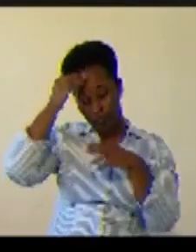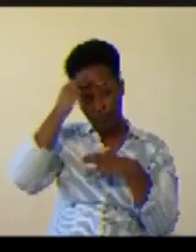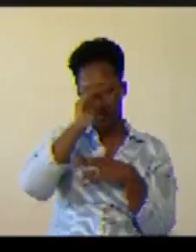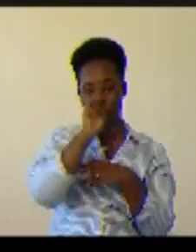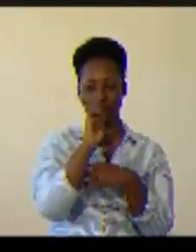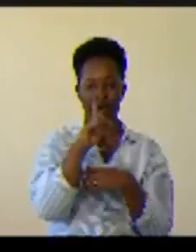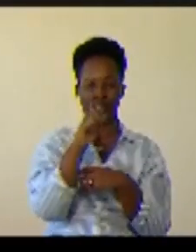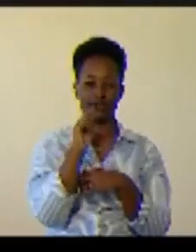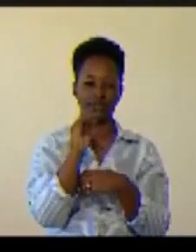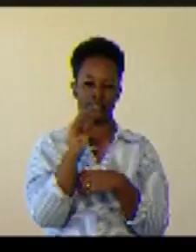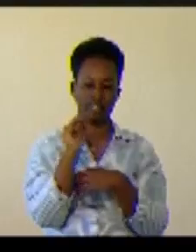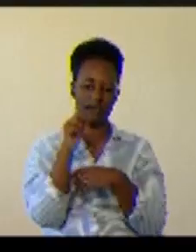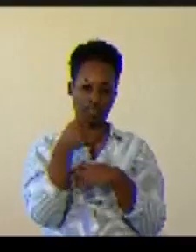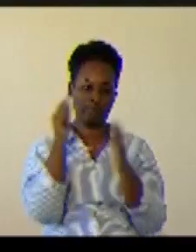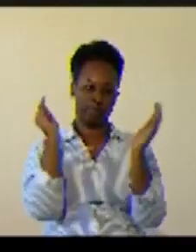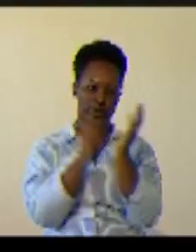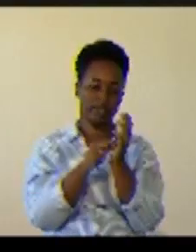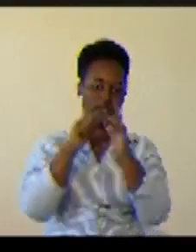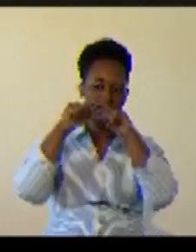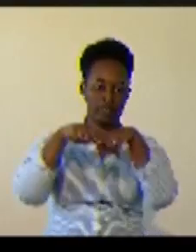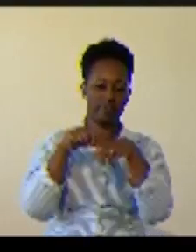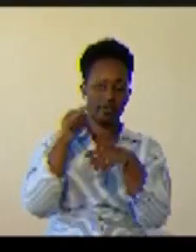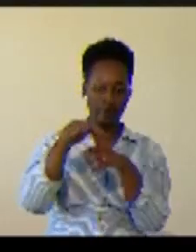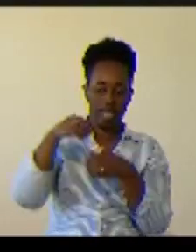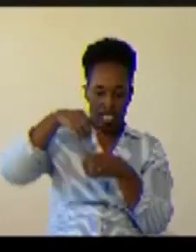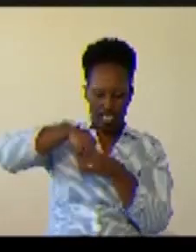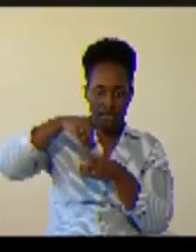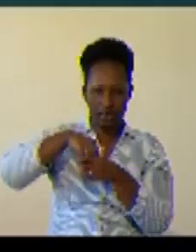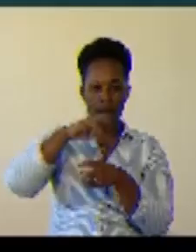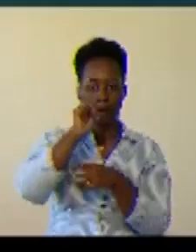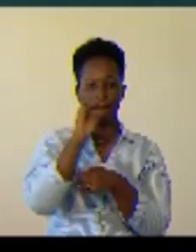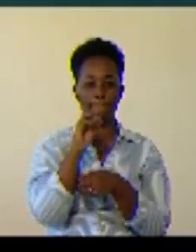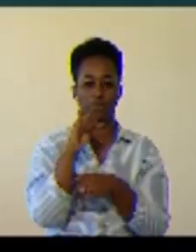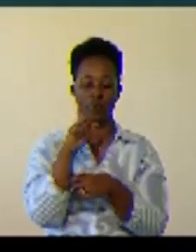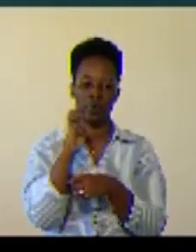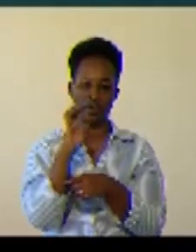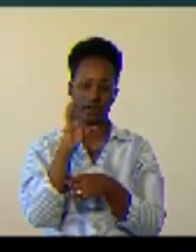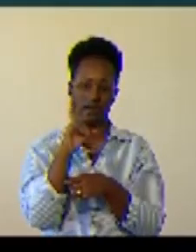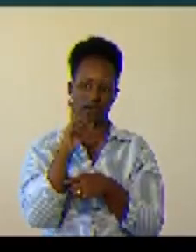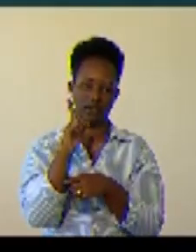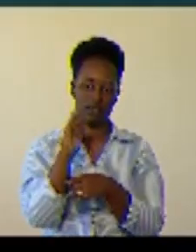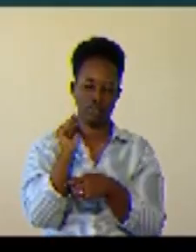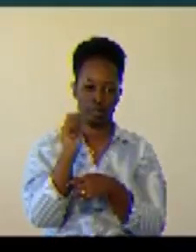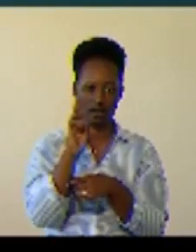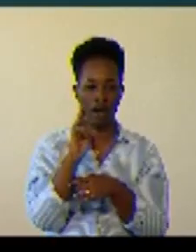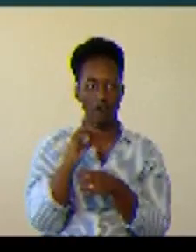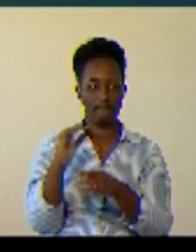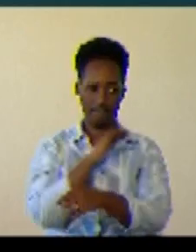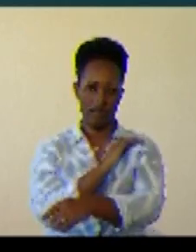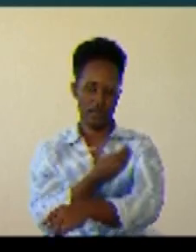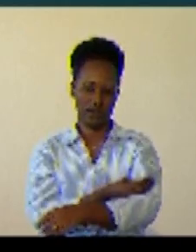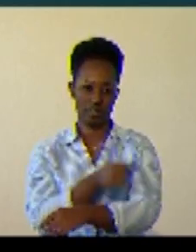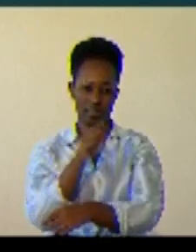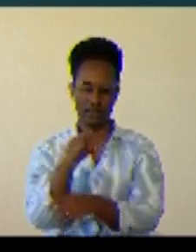point depends on the strength of intermolecular forces. So the intermolecular forces we have in the halogens, they are the van